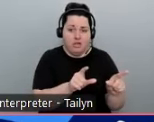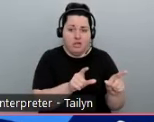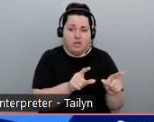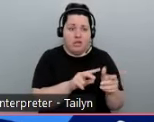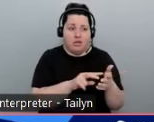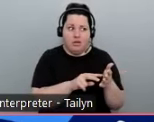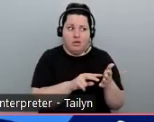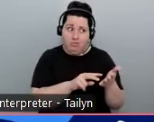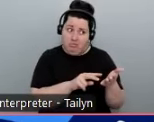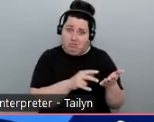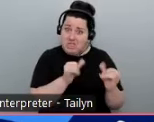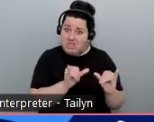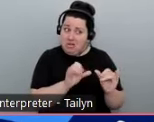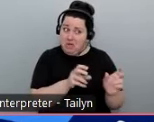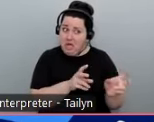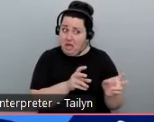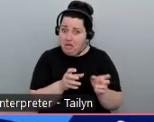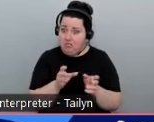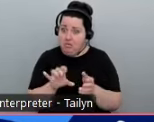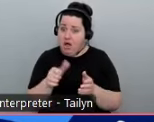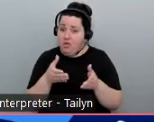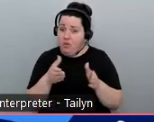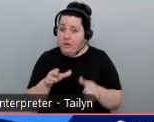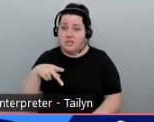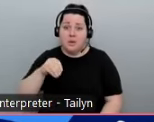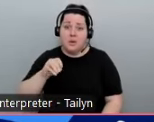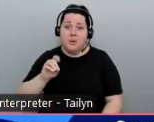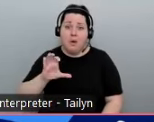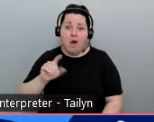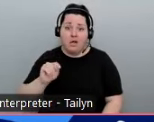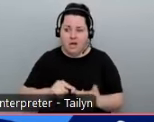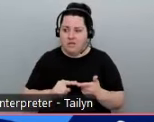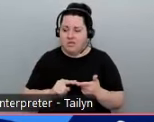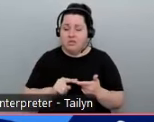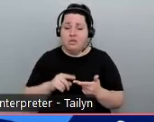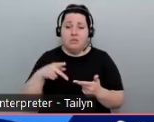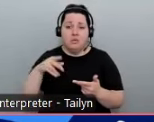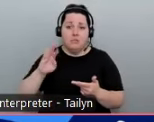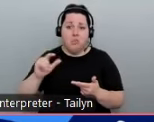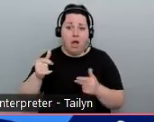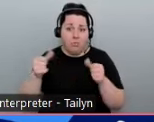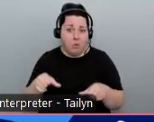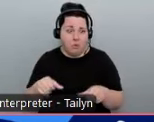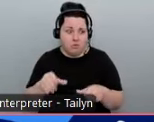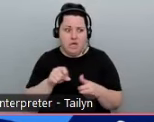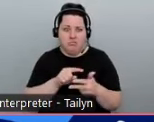and get it out there in other ways through podcasts, through blog posts, that sort of thing.